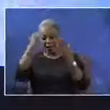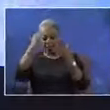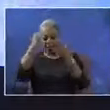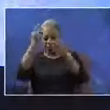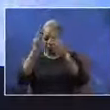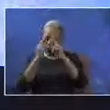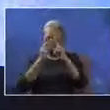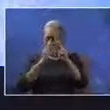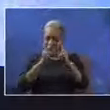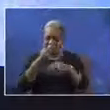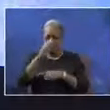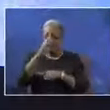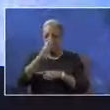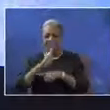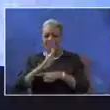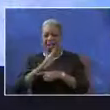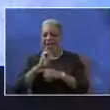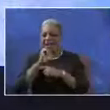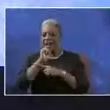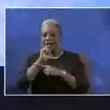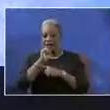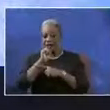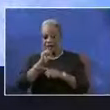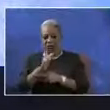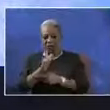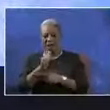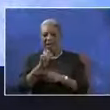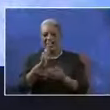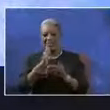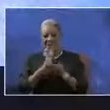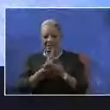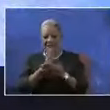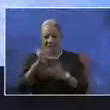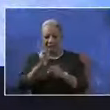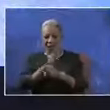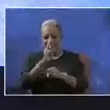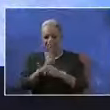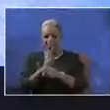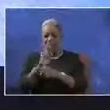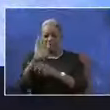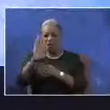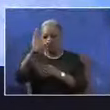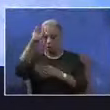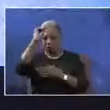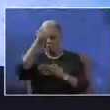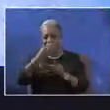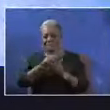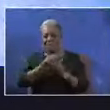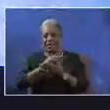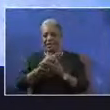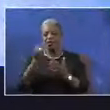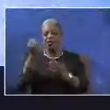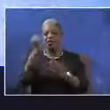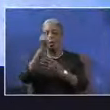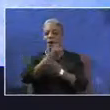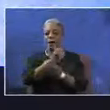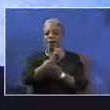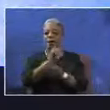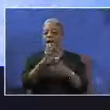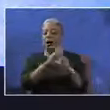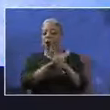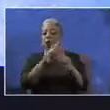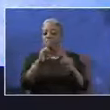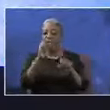not withheld your son, your only son, from me. In other words, when Abraham was getting ready to take that